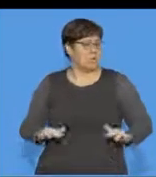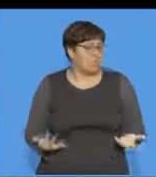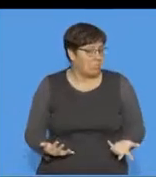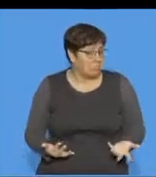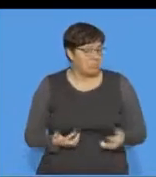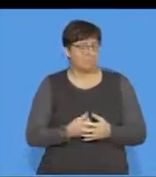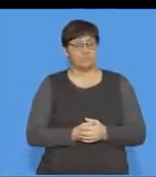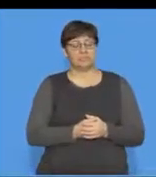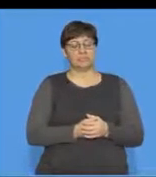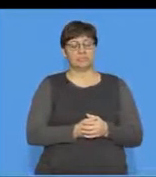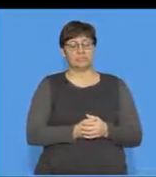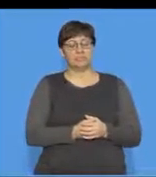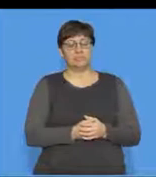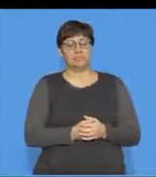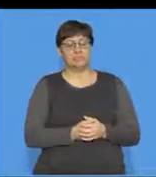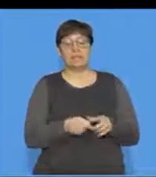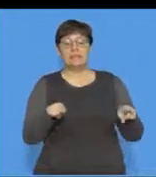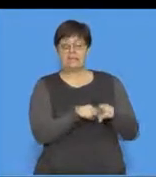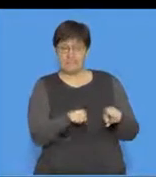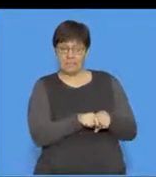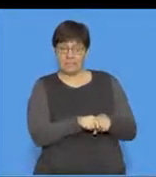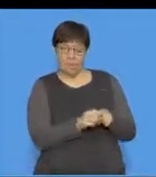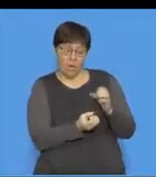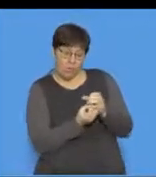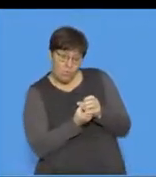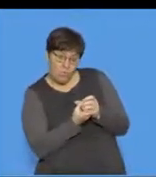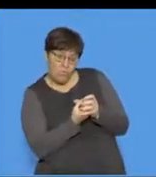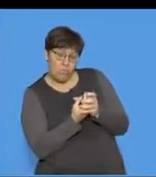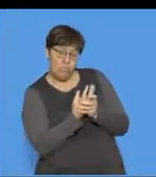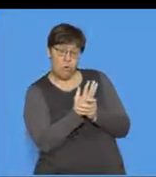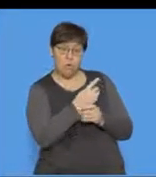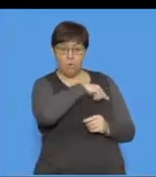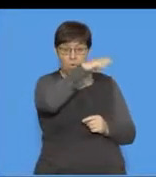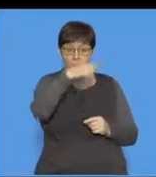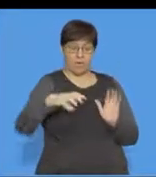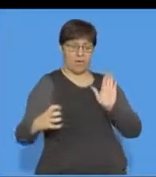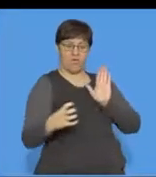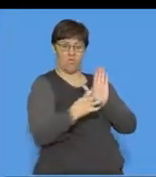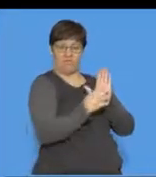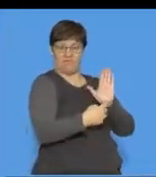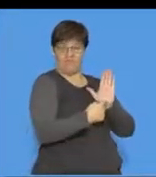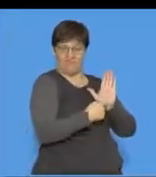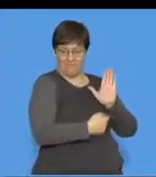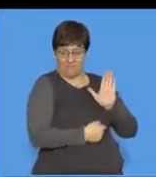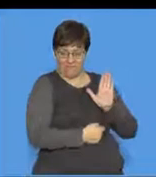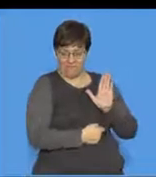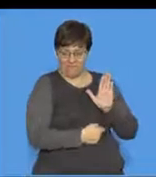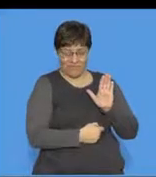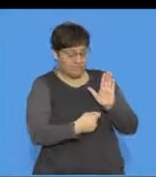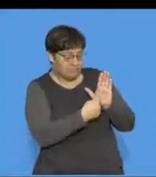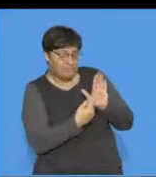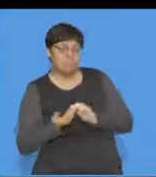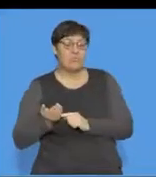You've also learned that a growth curve is a graph that is going to illustrate